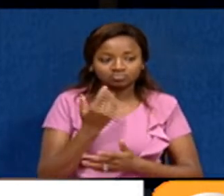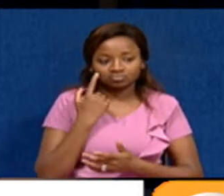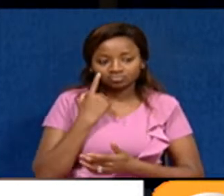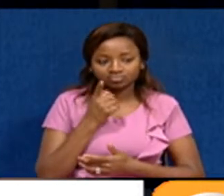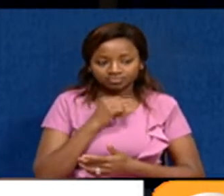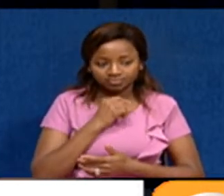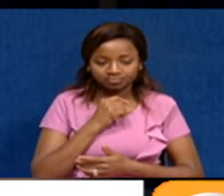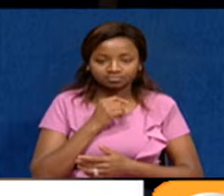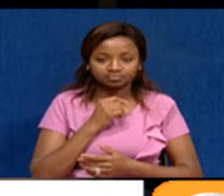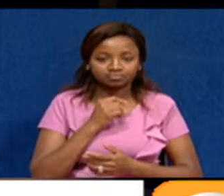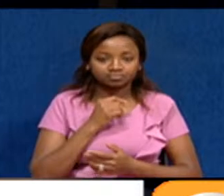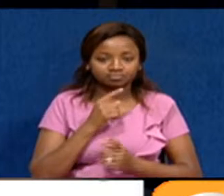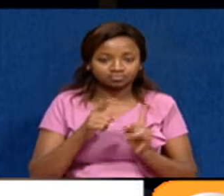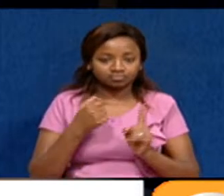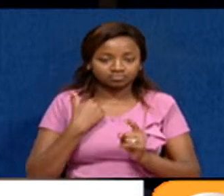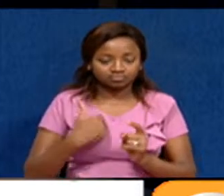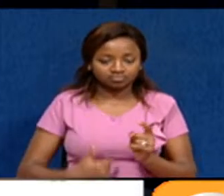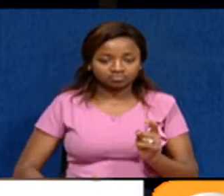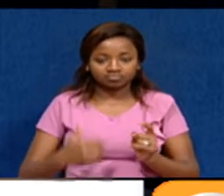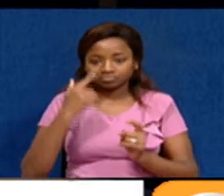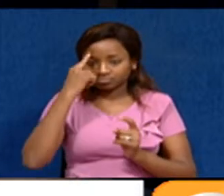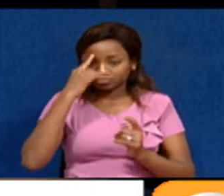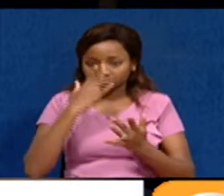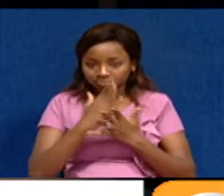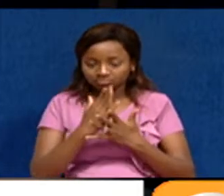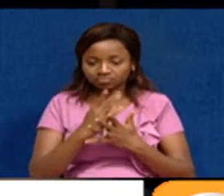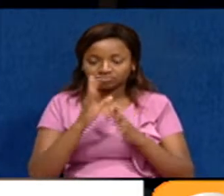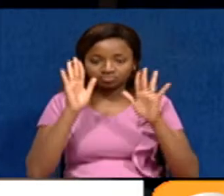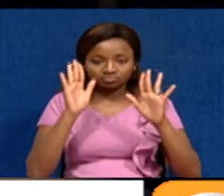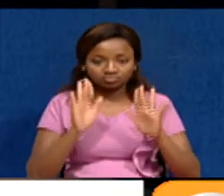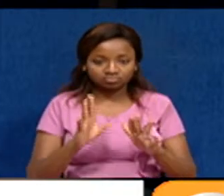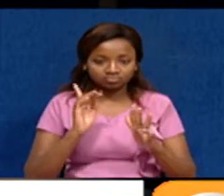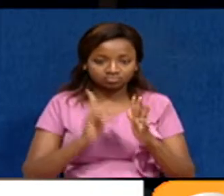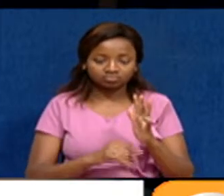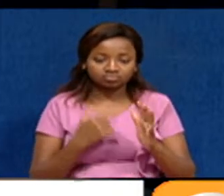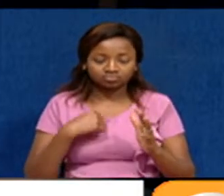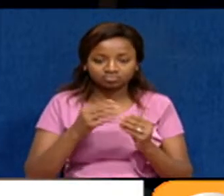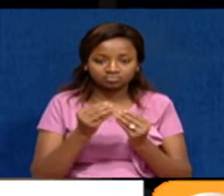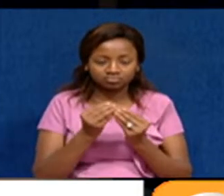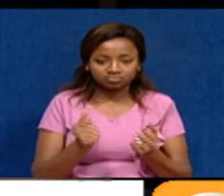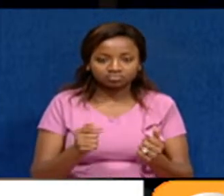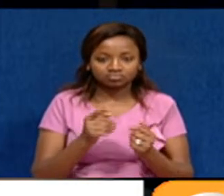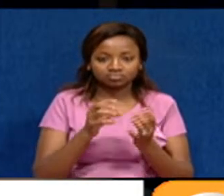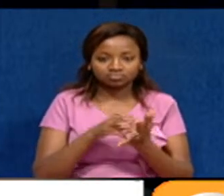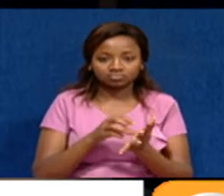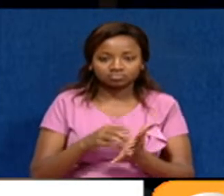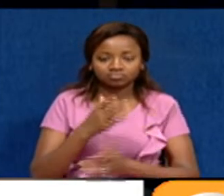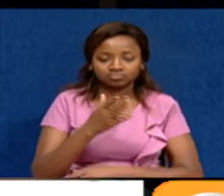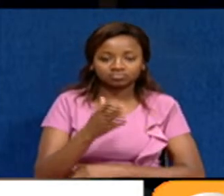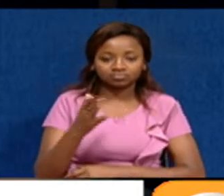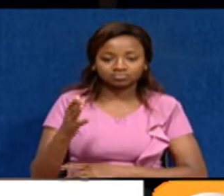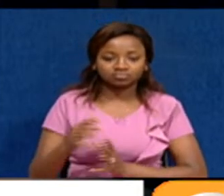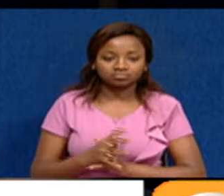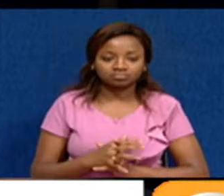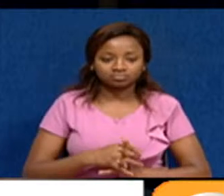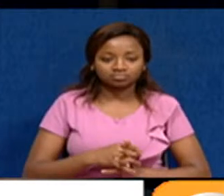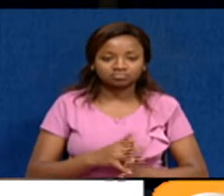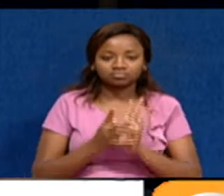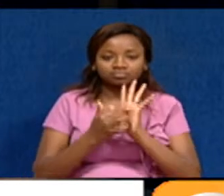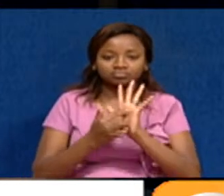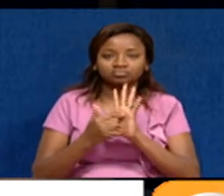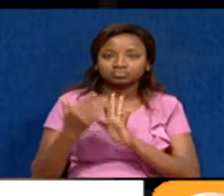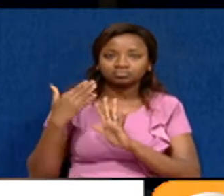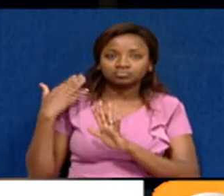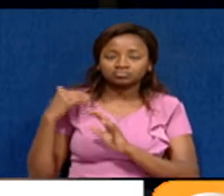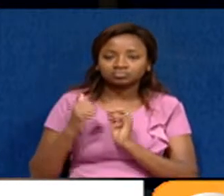important and prudent at the moment is to deal with the situation at hand. Getting back to the